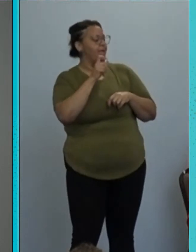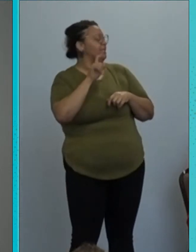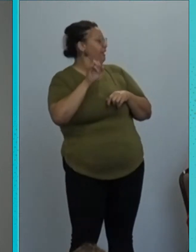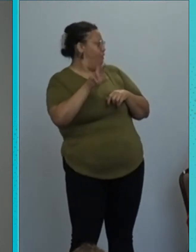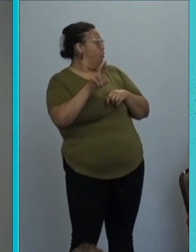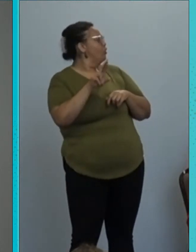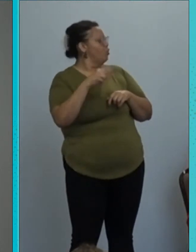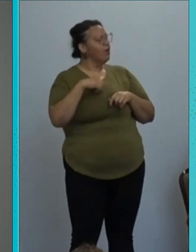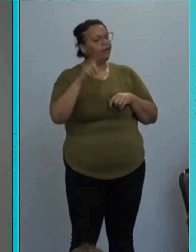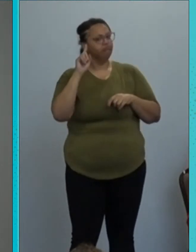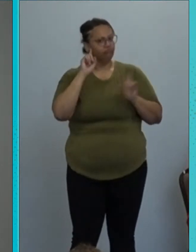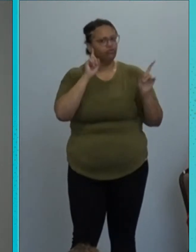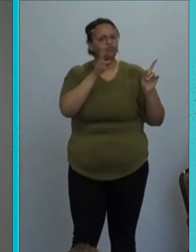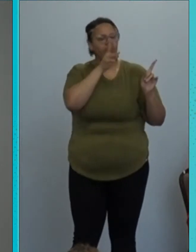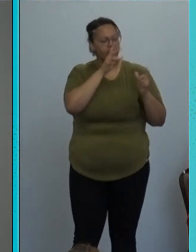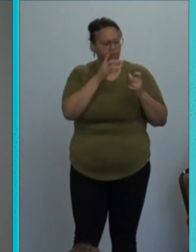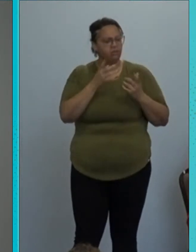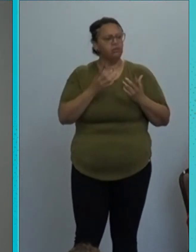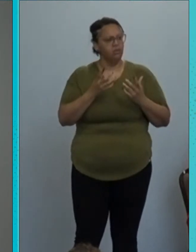just talking.